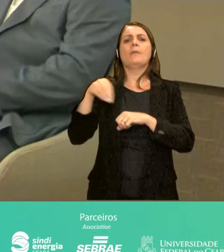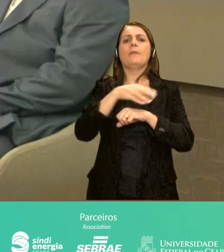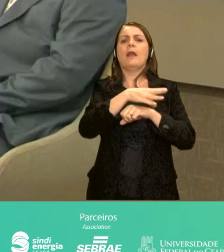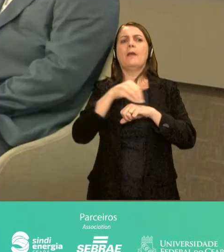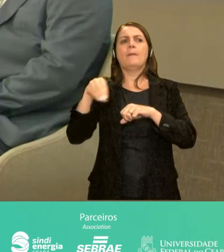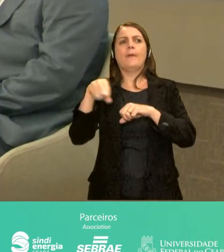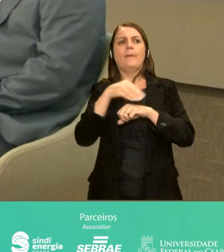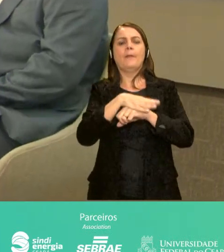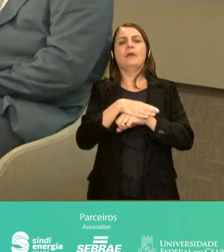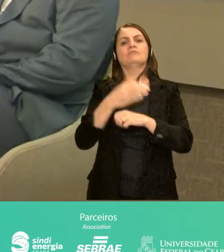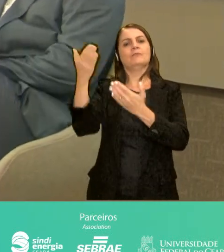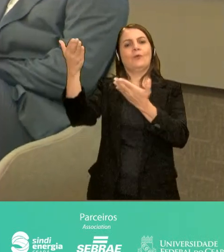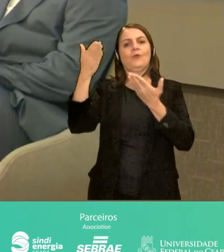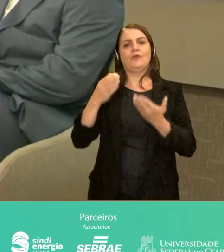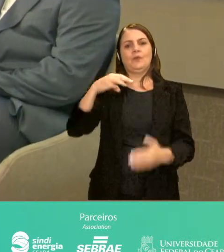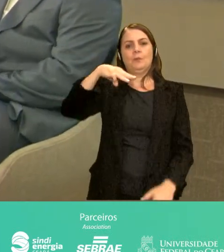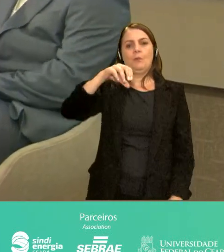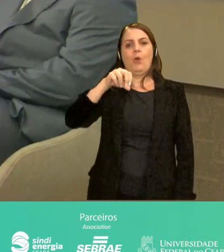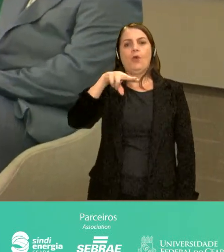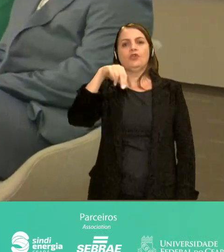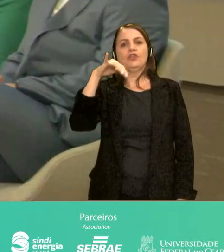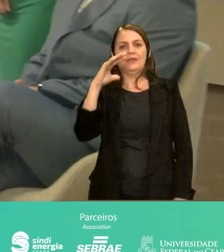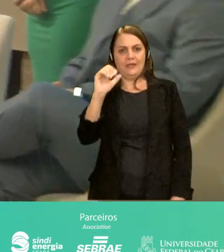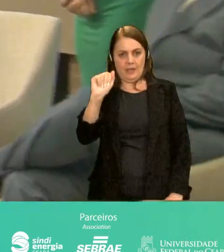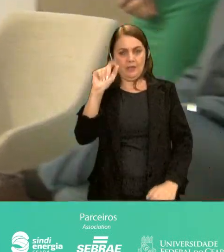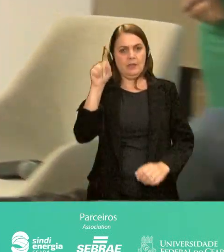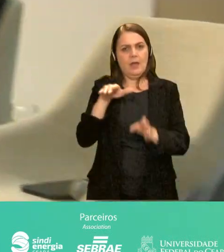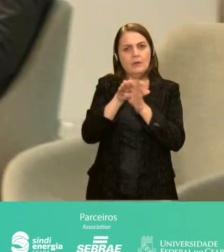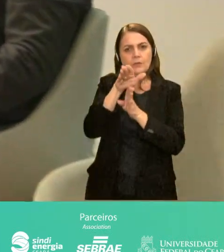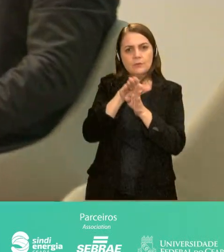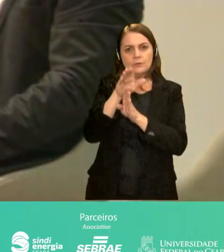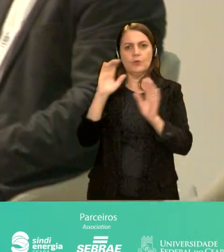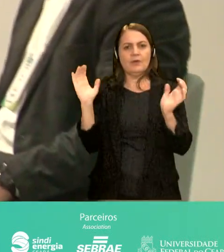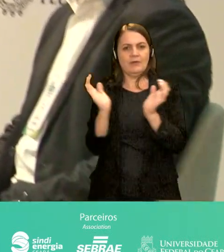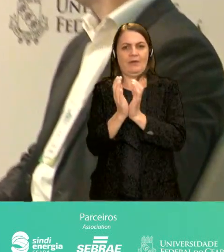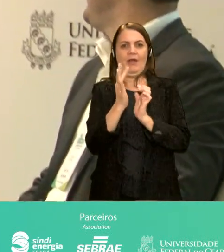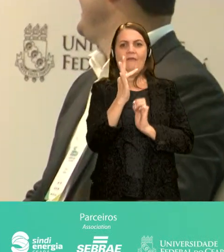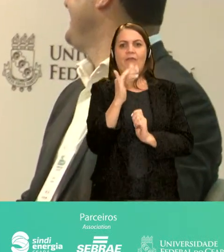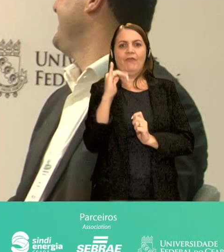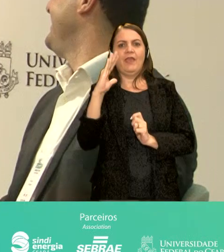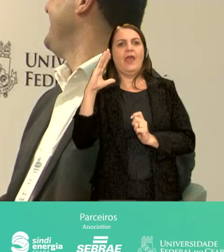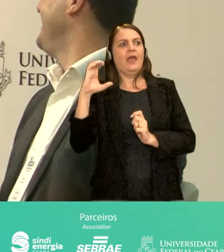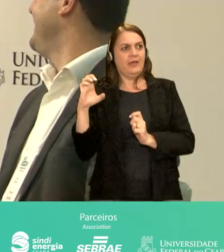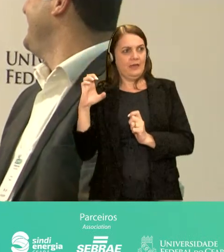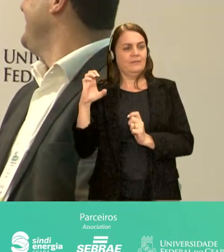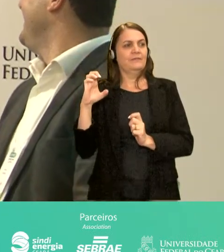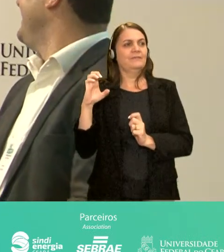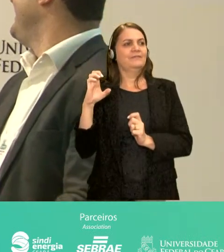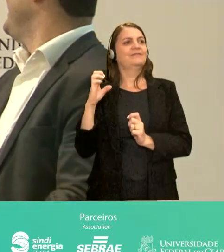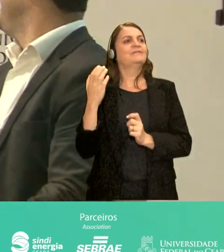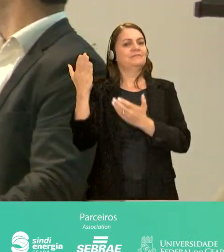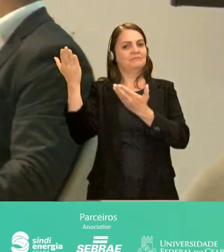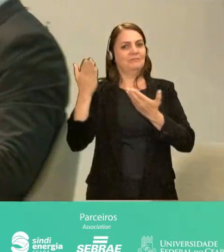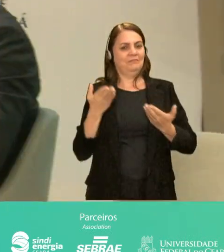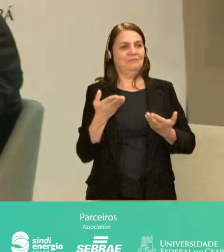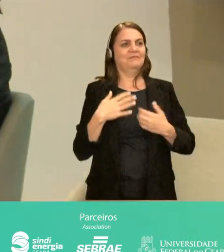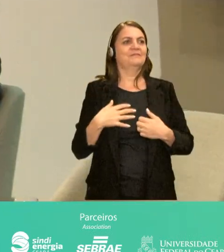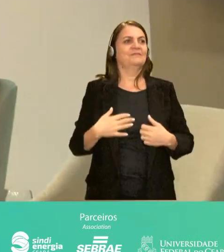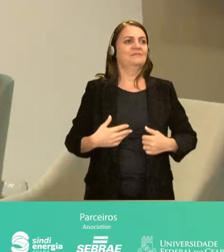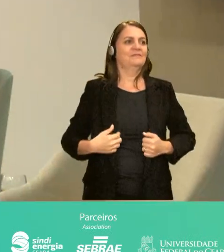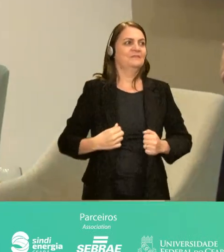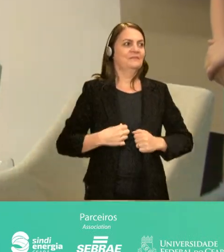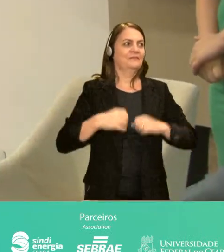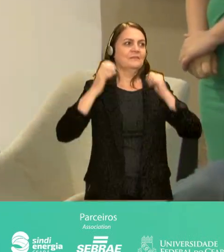convido a Monica senhora Saraiva, a Mônica consultant Saraiva, for consultora da Federação das the Indústrias do Estado do Ceará, por gentileza. Federation of Industries of the